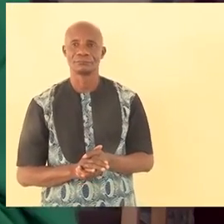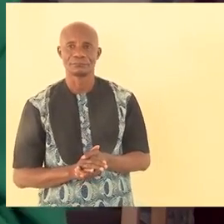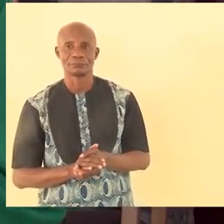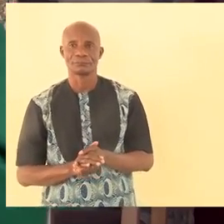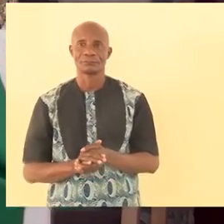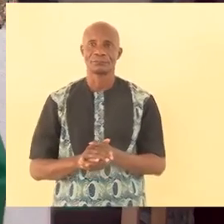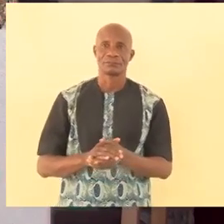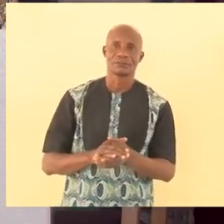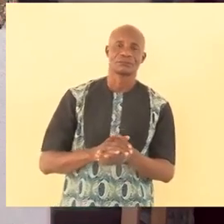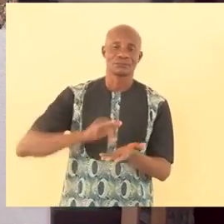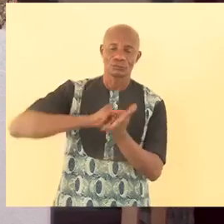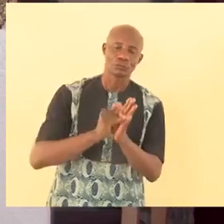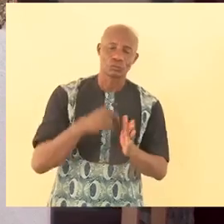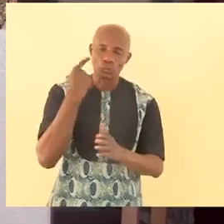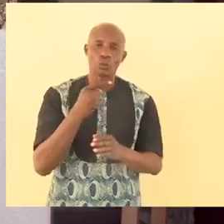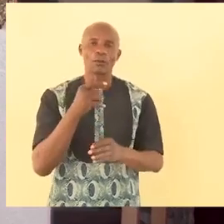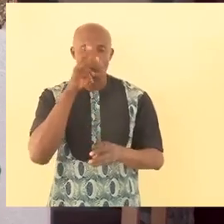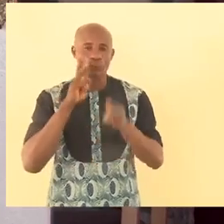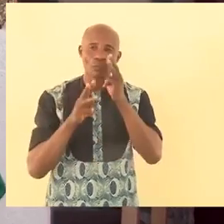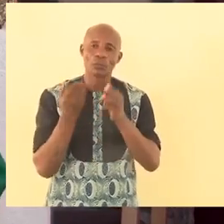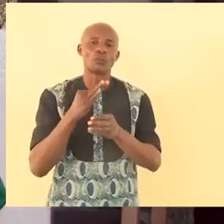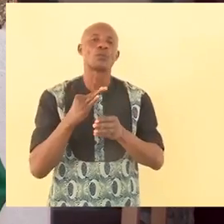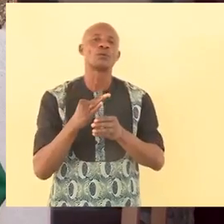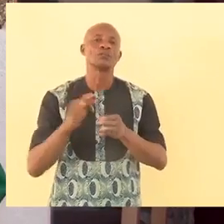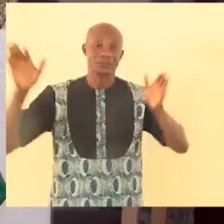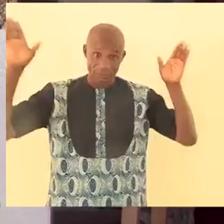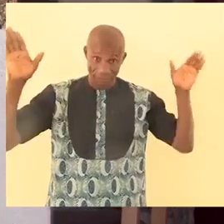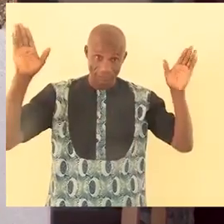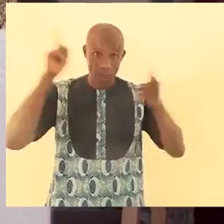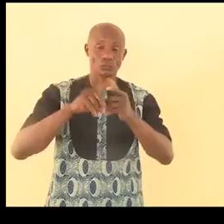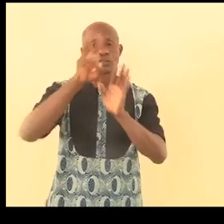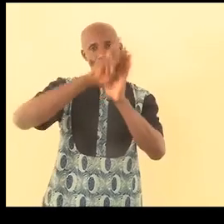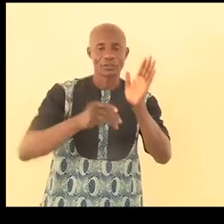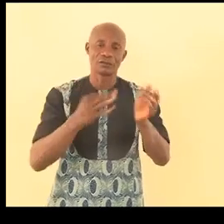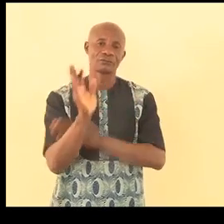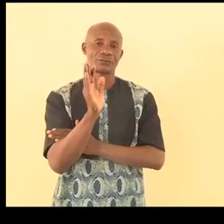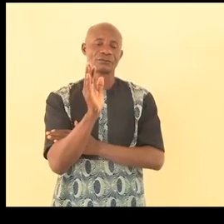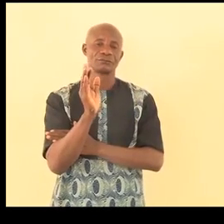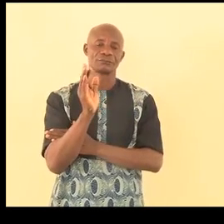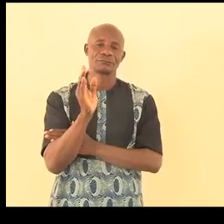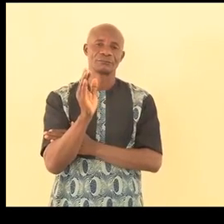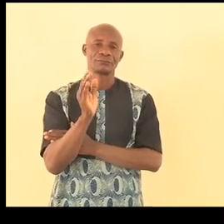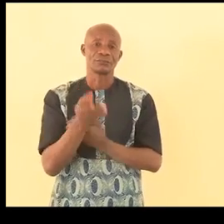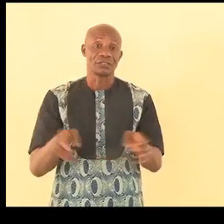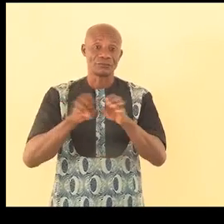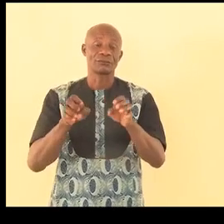The mourners also include those who are resigned to the will of God despite the difficulties and